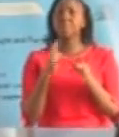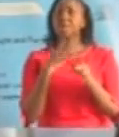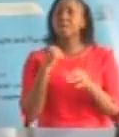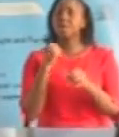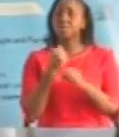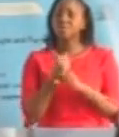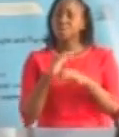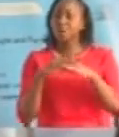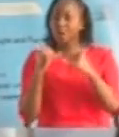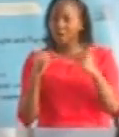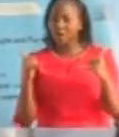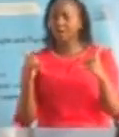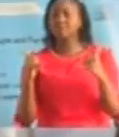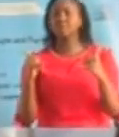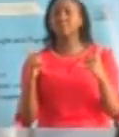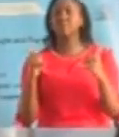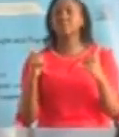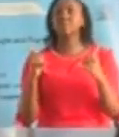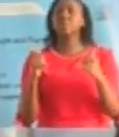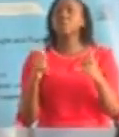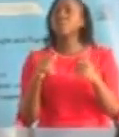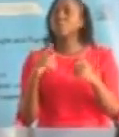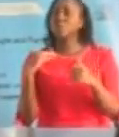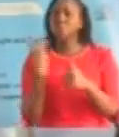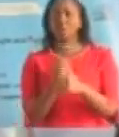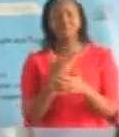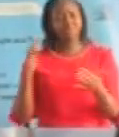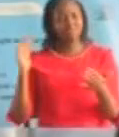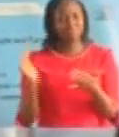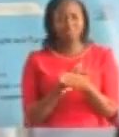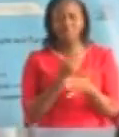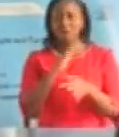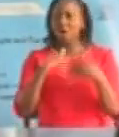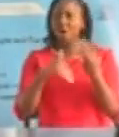all checks and cash transactions at the University of Nairobi.